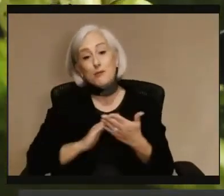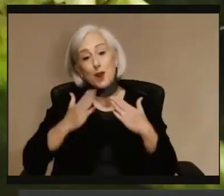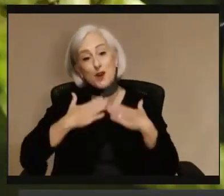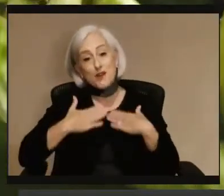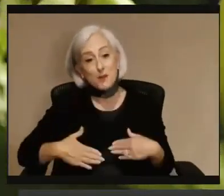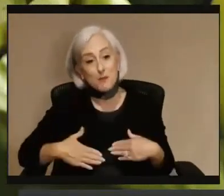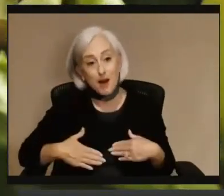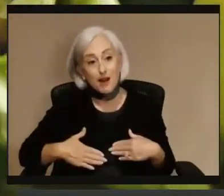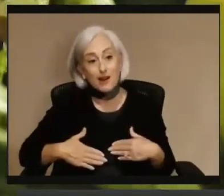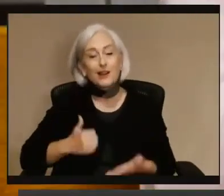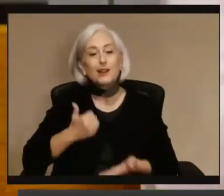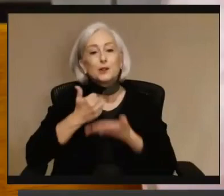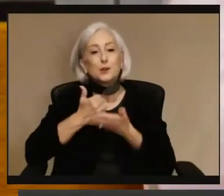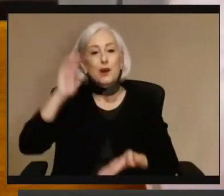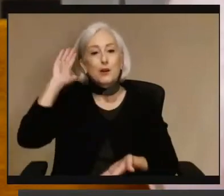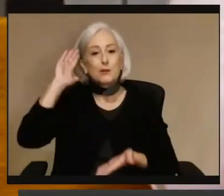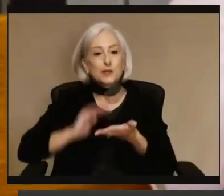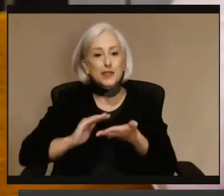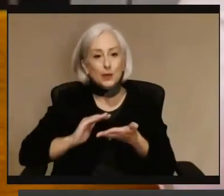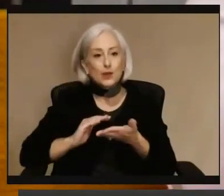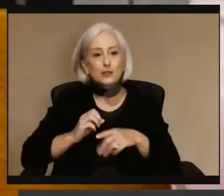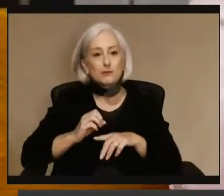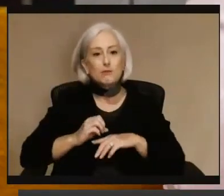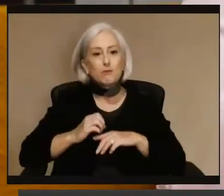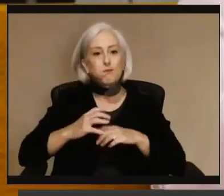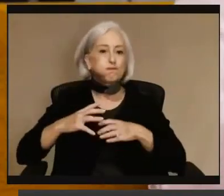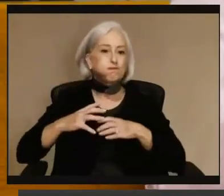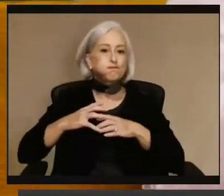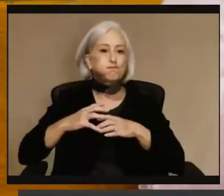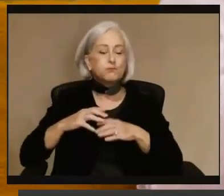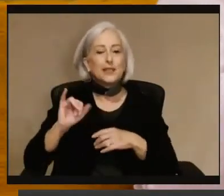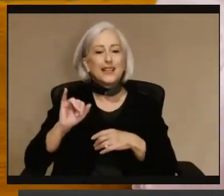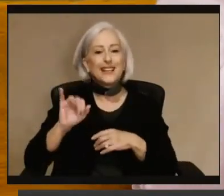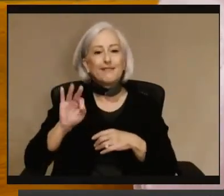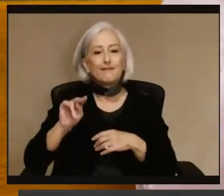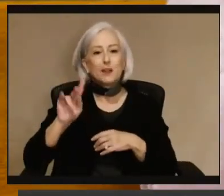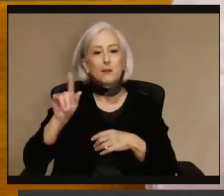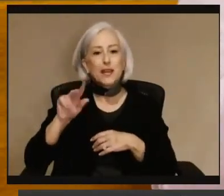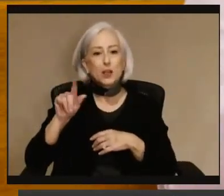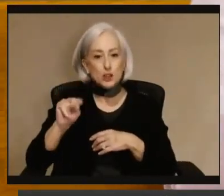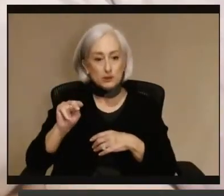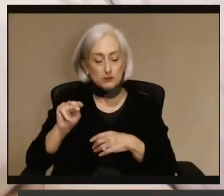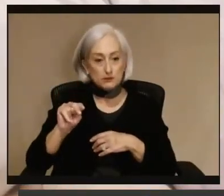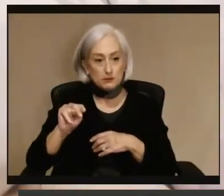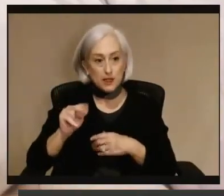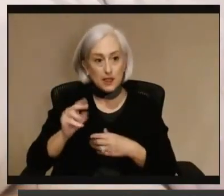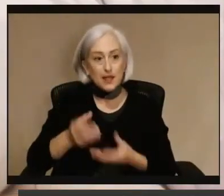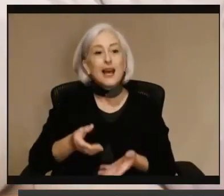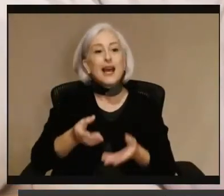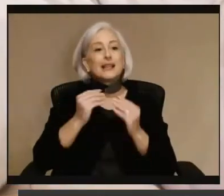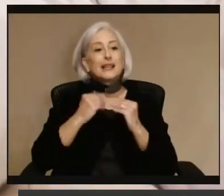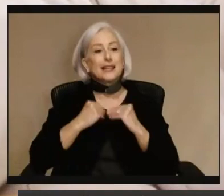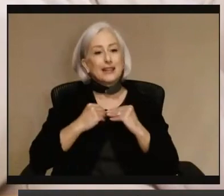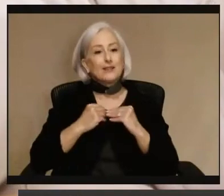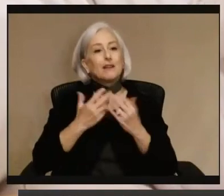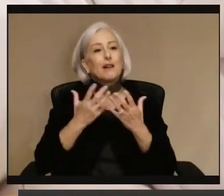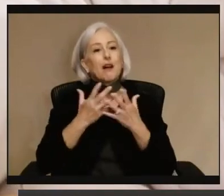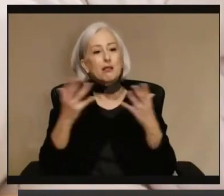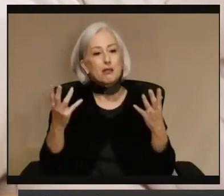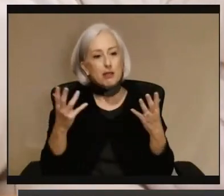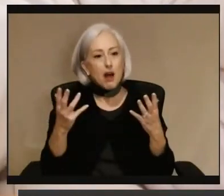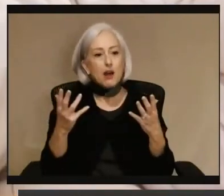that inflammation, while also supplying us with a lot of nutrients that our bodies need to build cells and